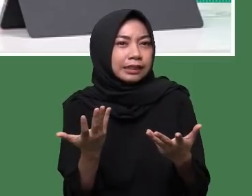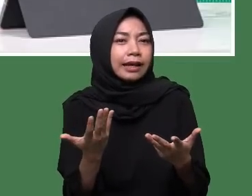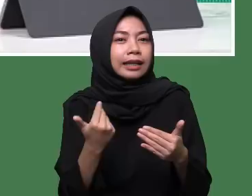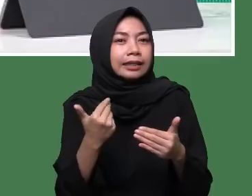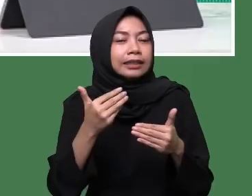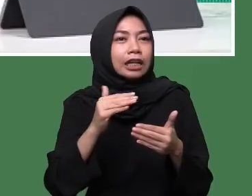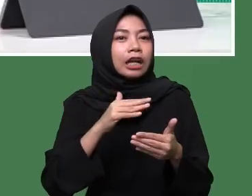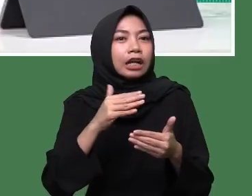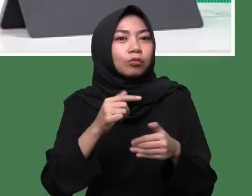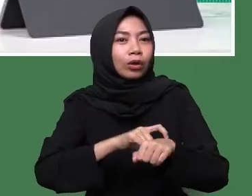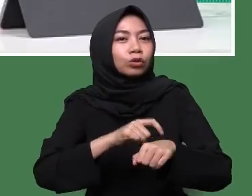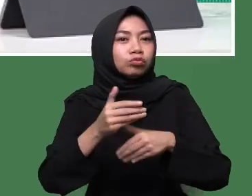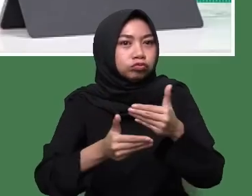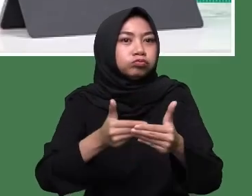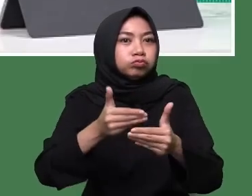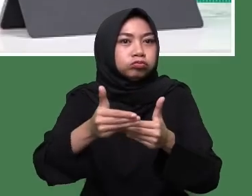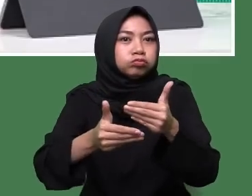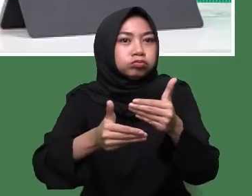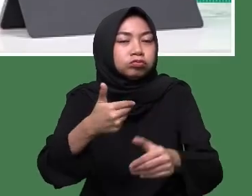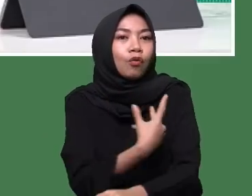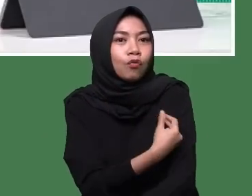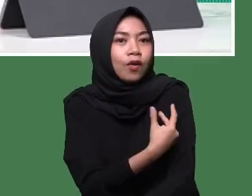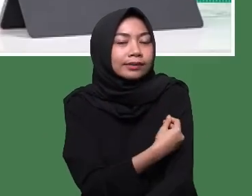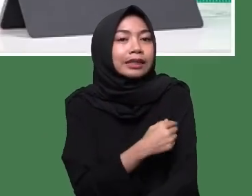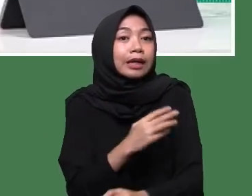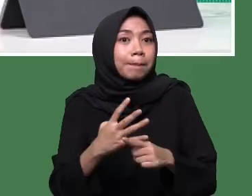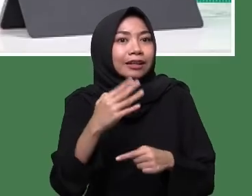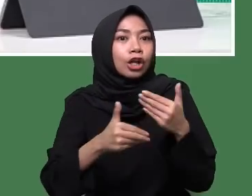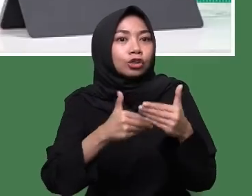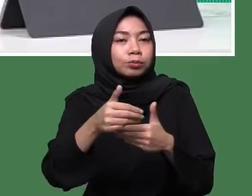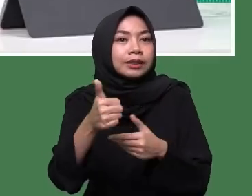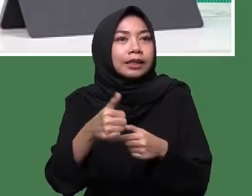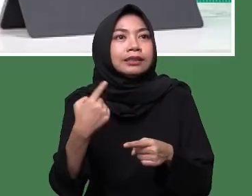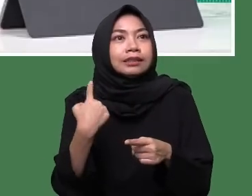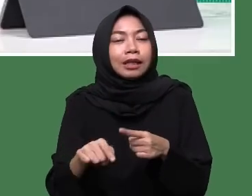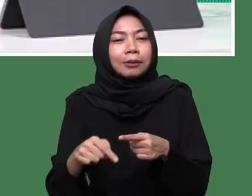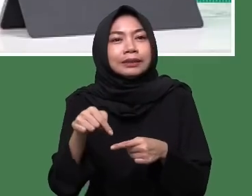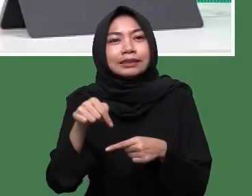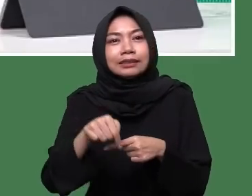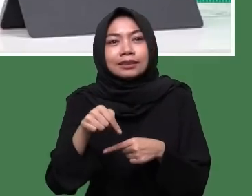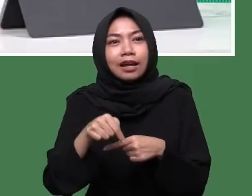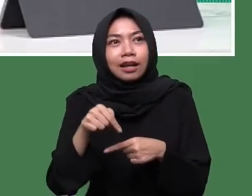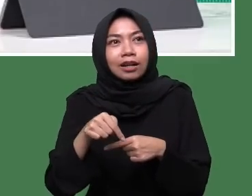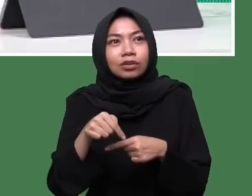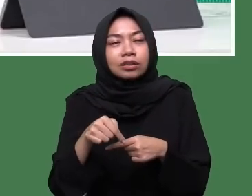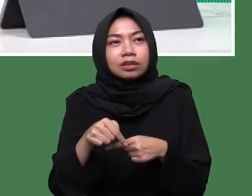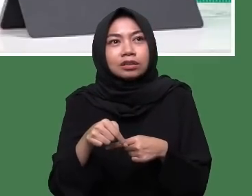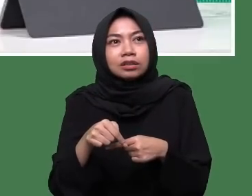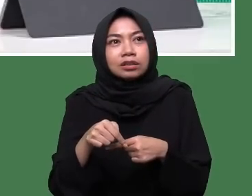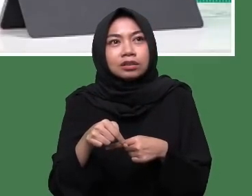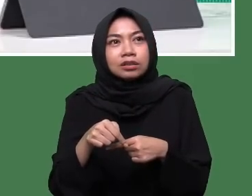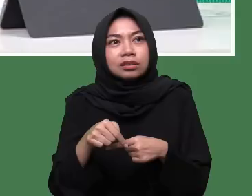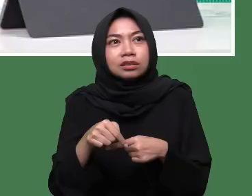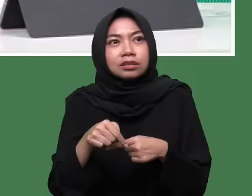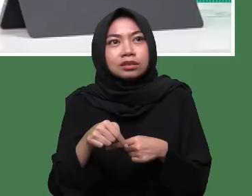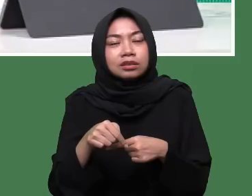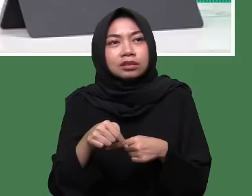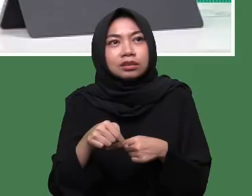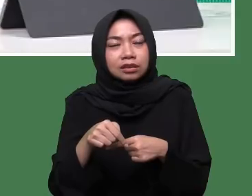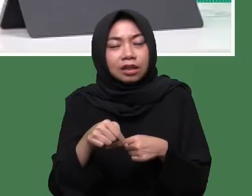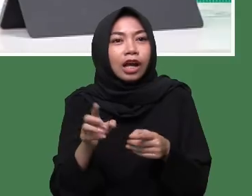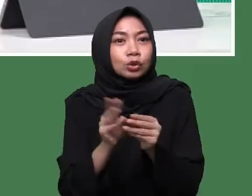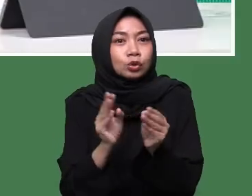time, but of course, now it's becoming a little bit difficult to